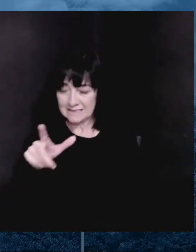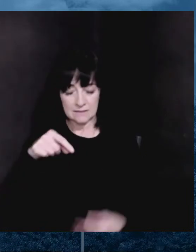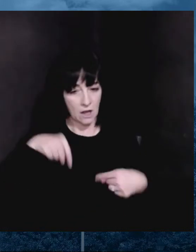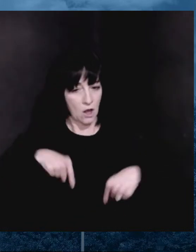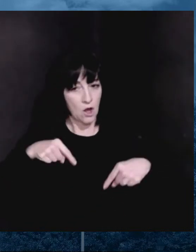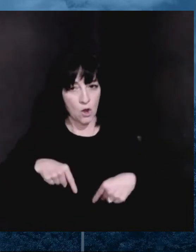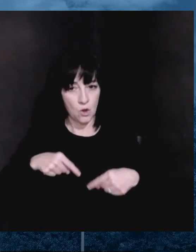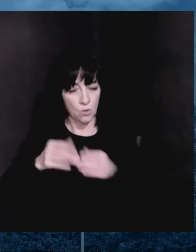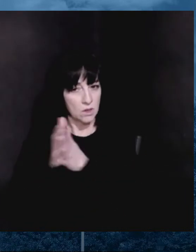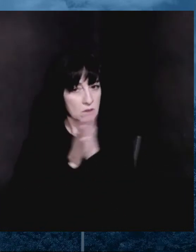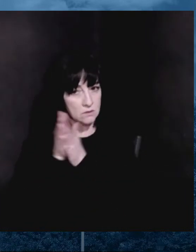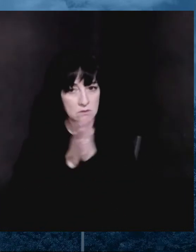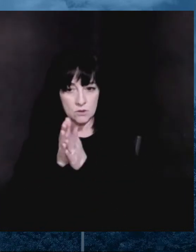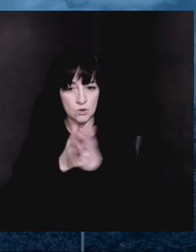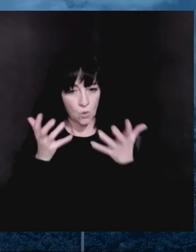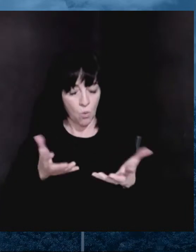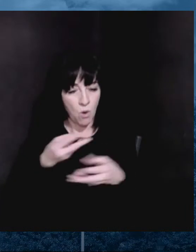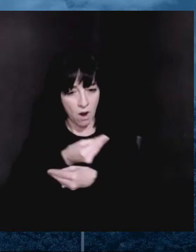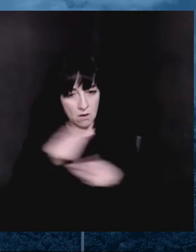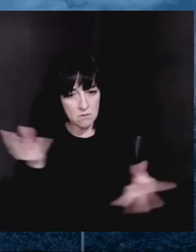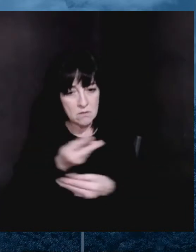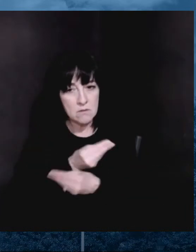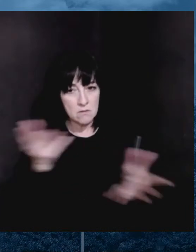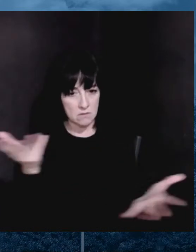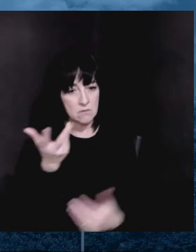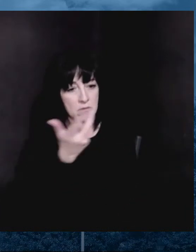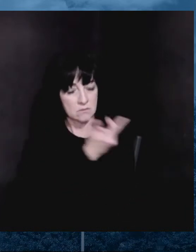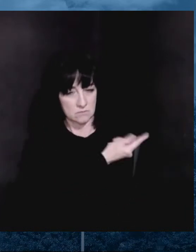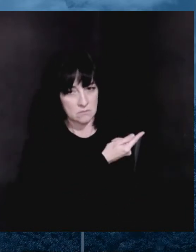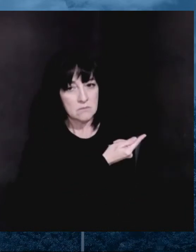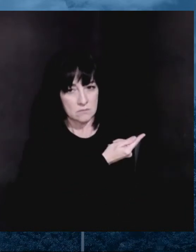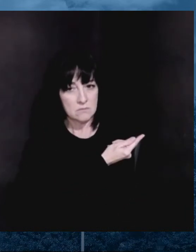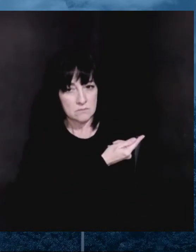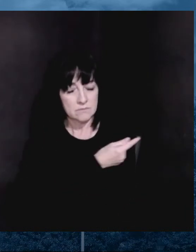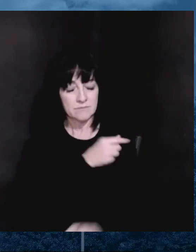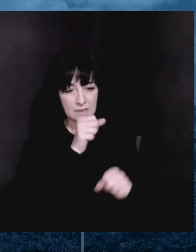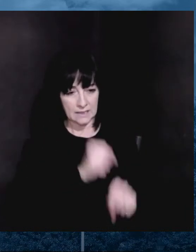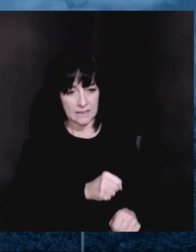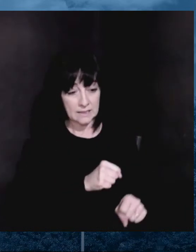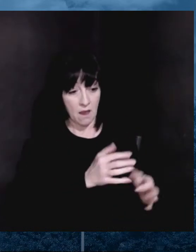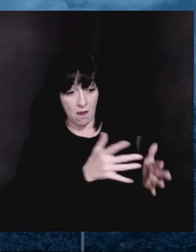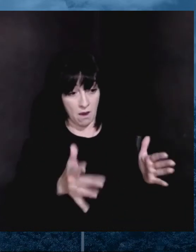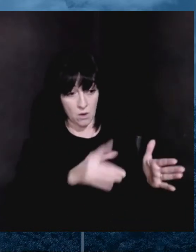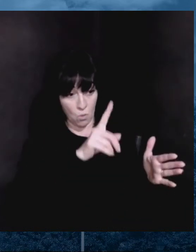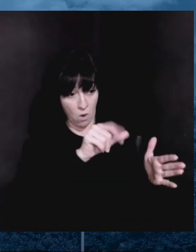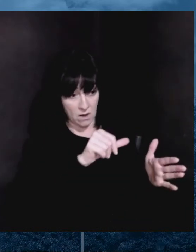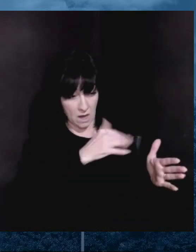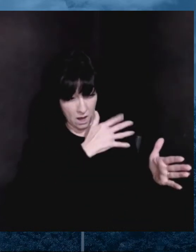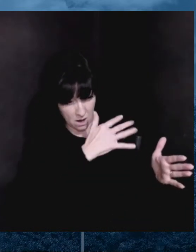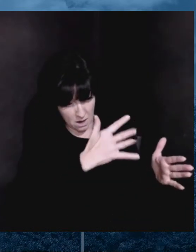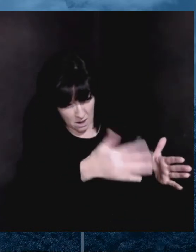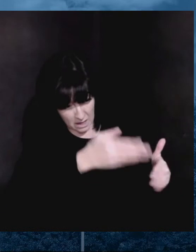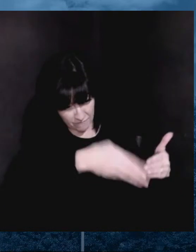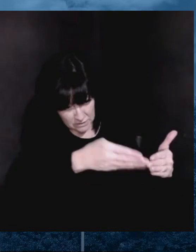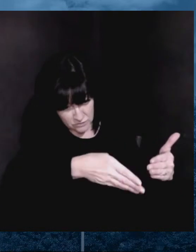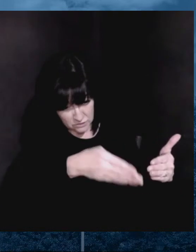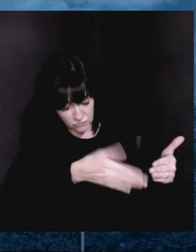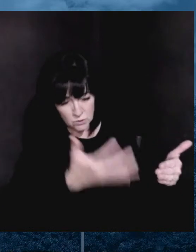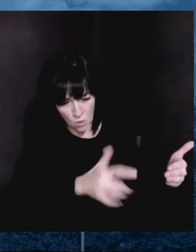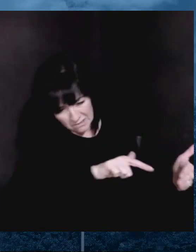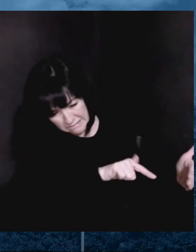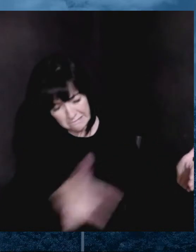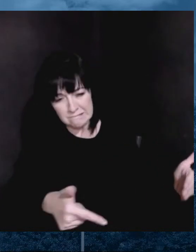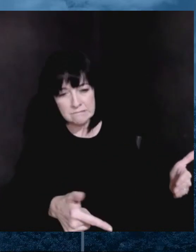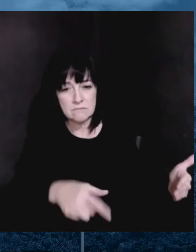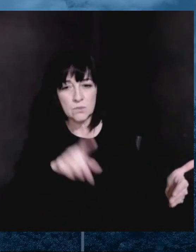vaccine and to move into our next phase and to get more people vaccinated. Thank you. Second question. We're hearing a